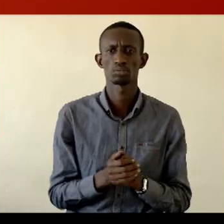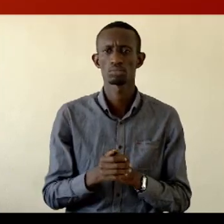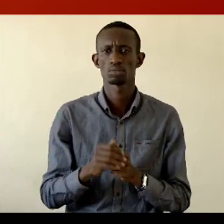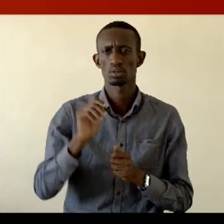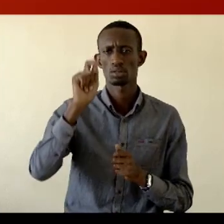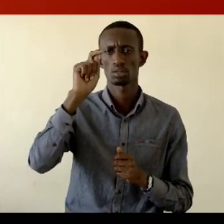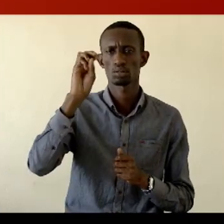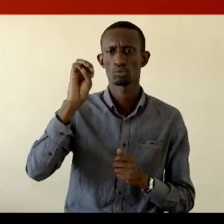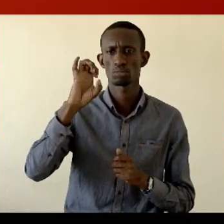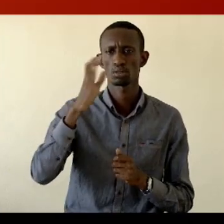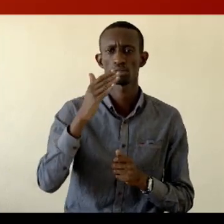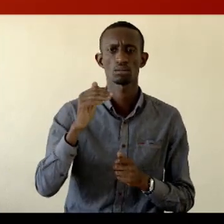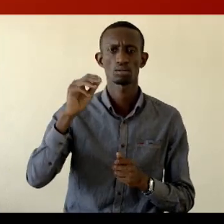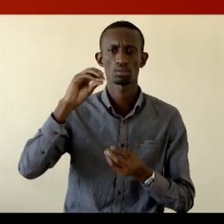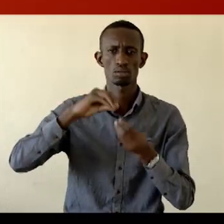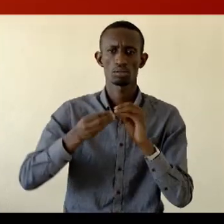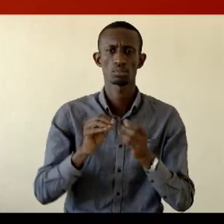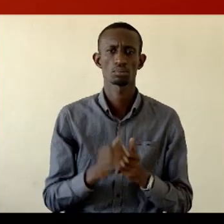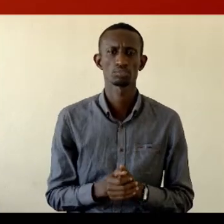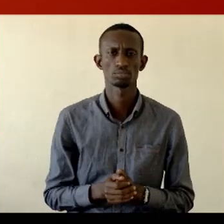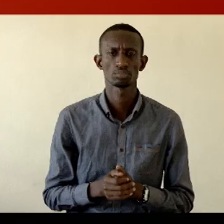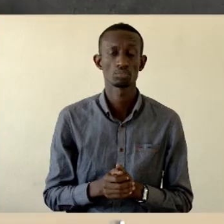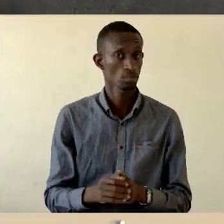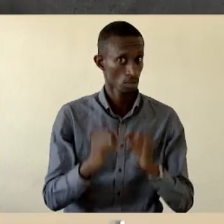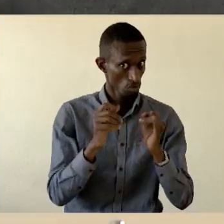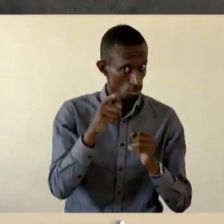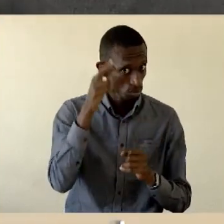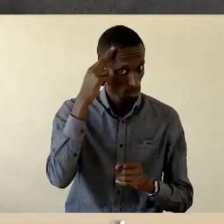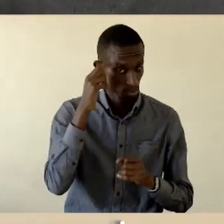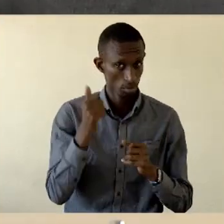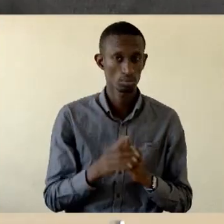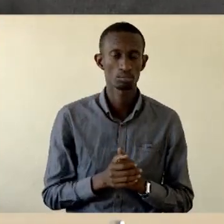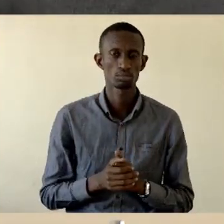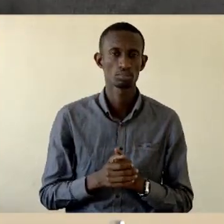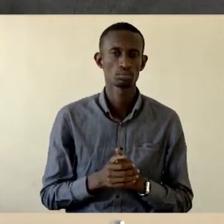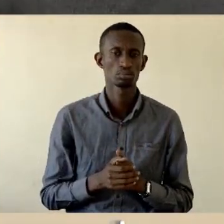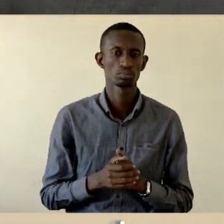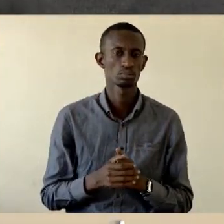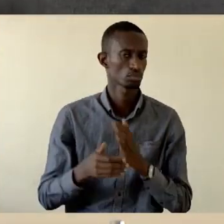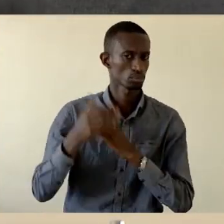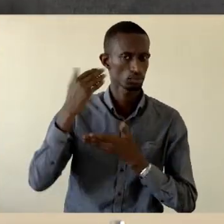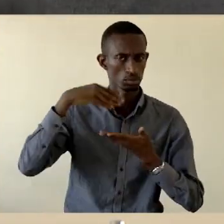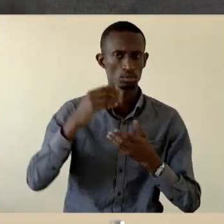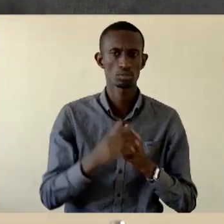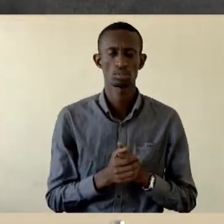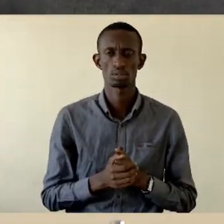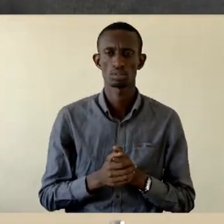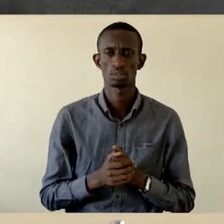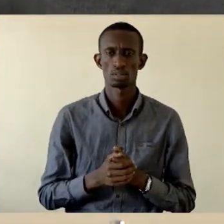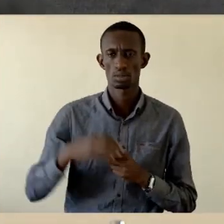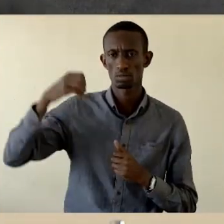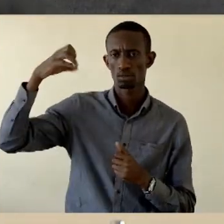and the mass number. And if you remember well, we also studied the electronic configuration. And